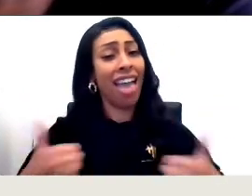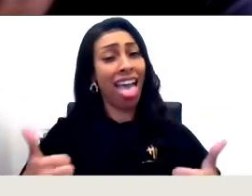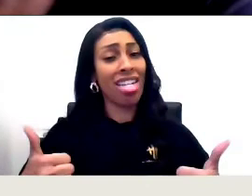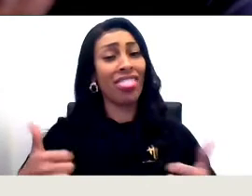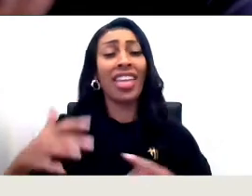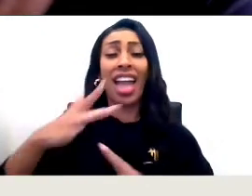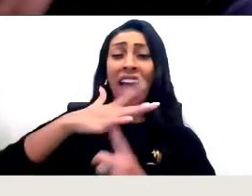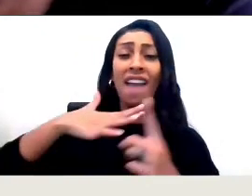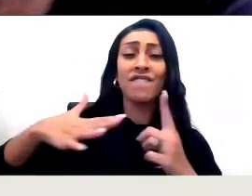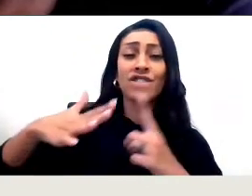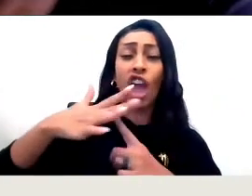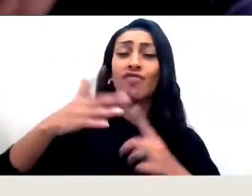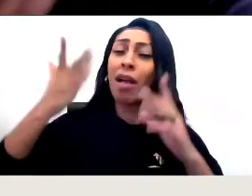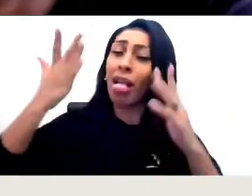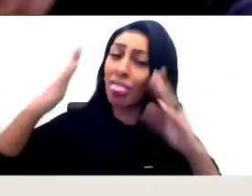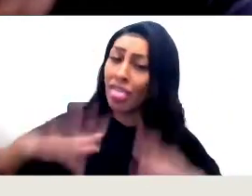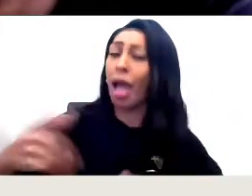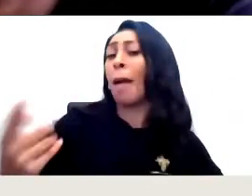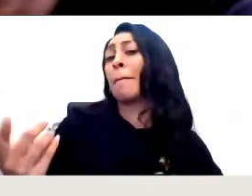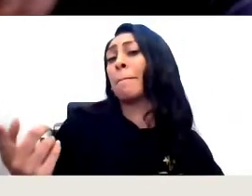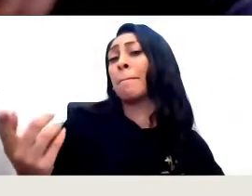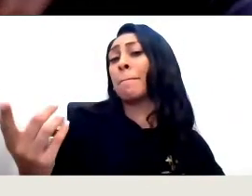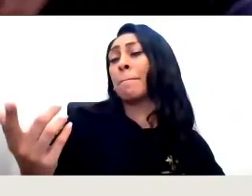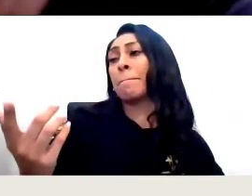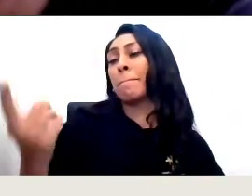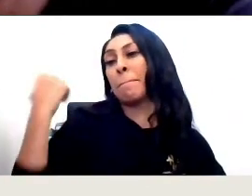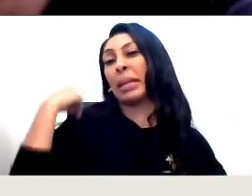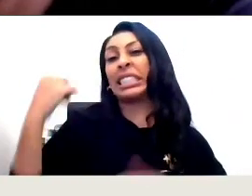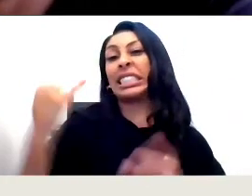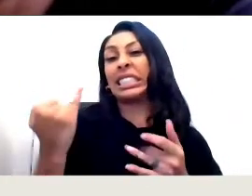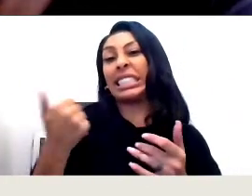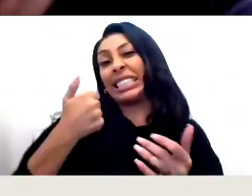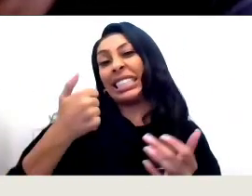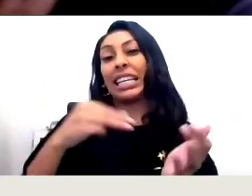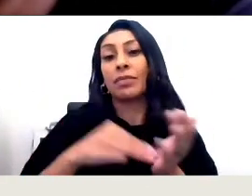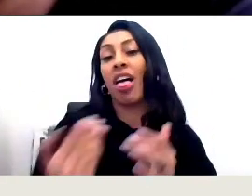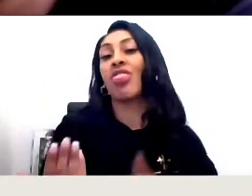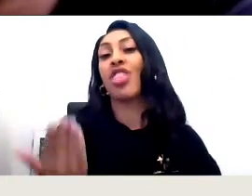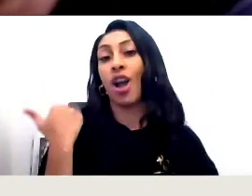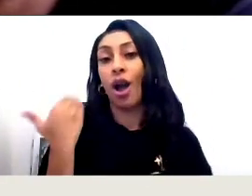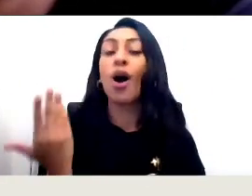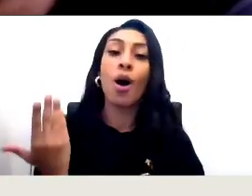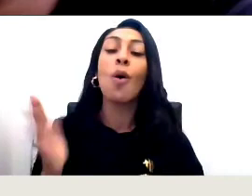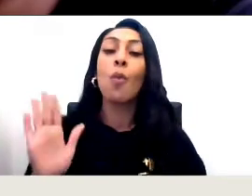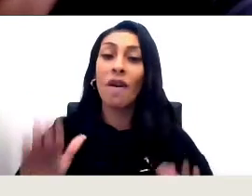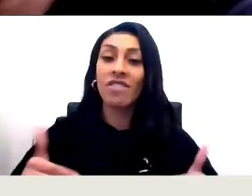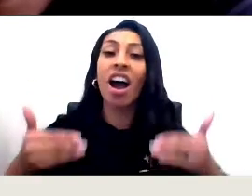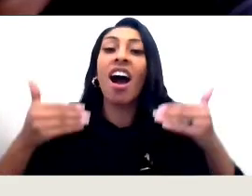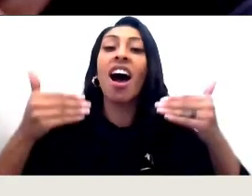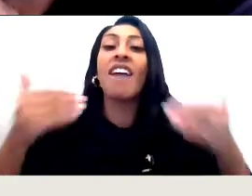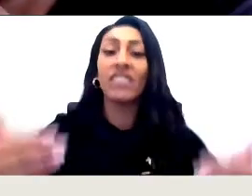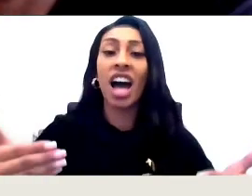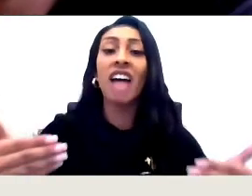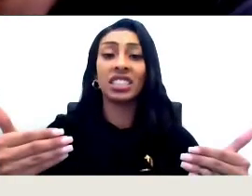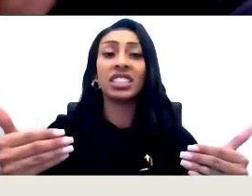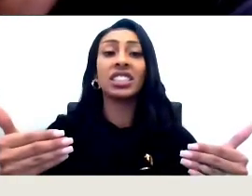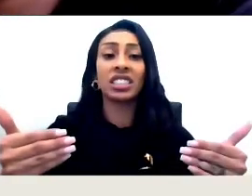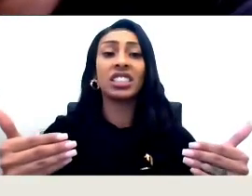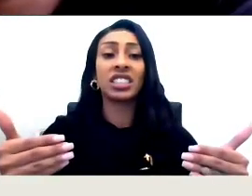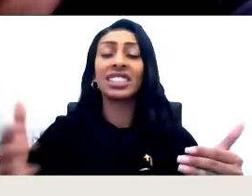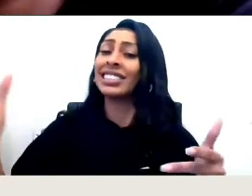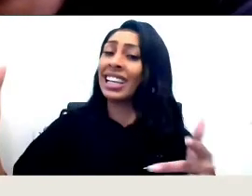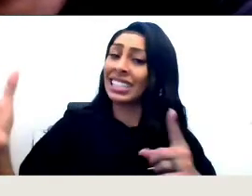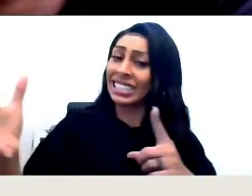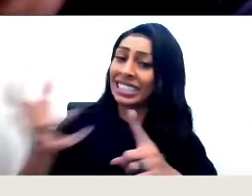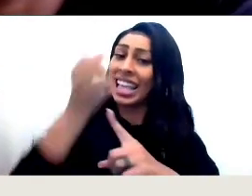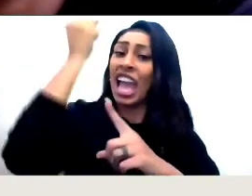were, certainly, you know, the last 6 months. I think we have advanced ourselves to, like, let's take